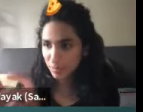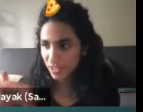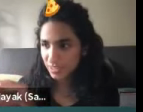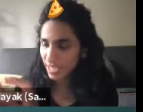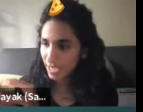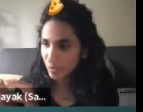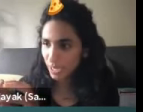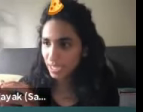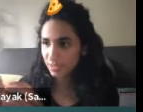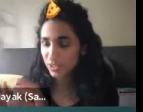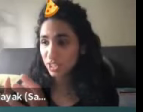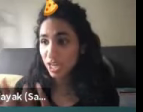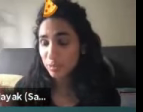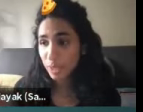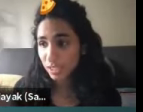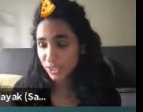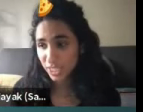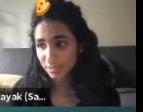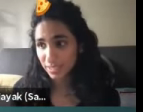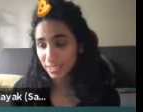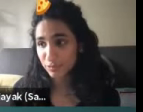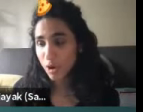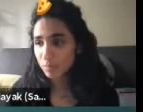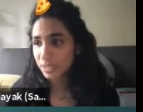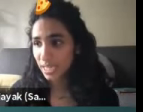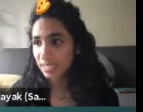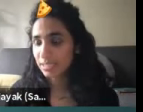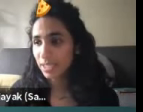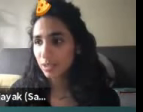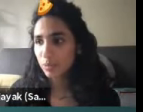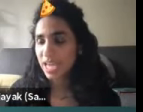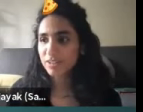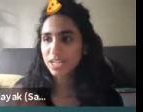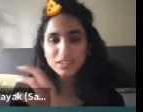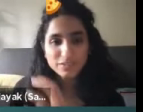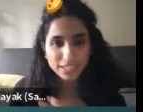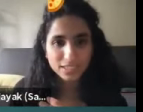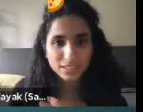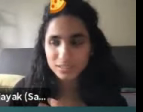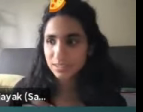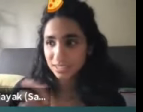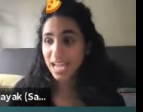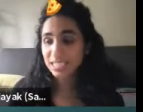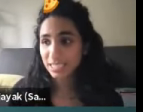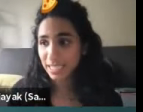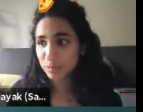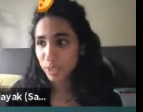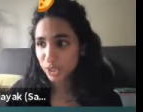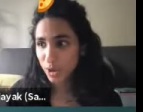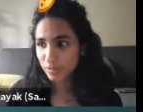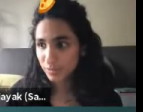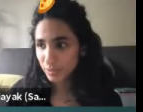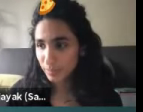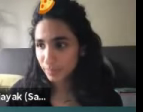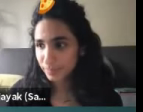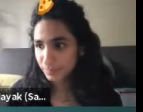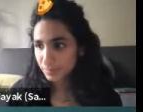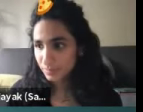doing something there where there's another bulge that gets formed, and we have another vesicle sac that gets pinched